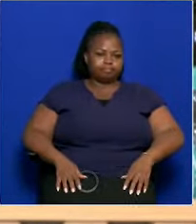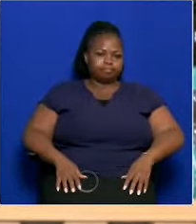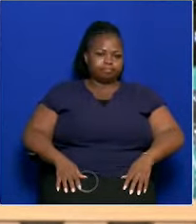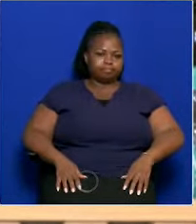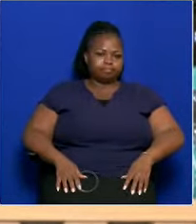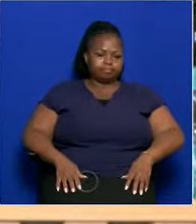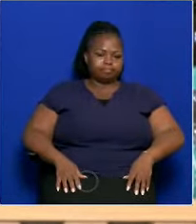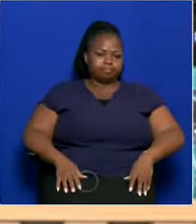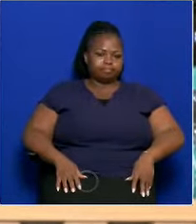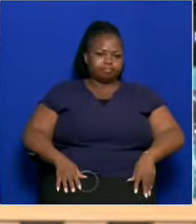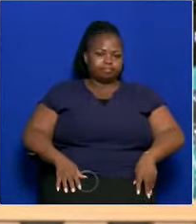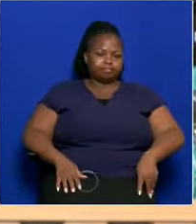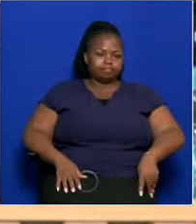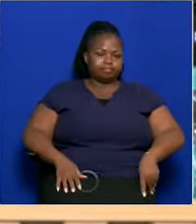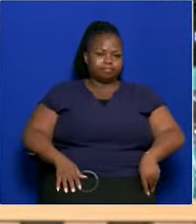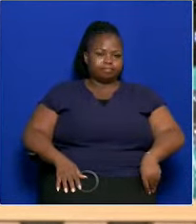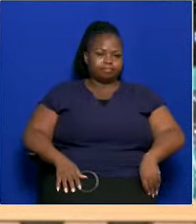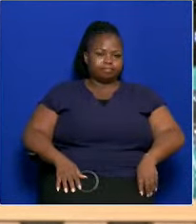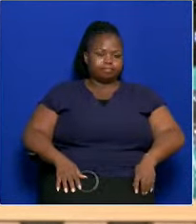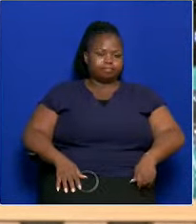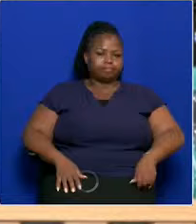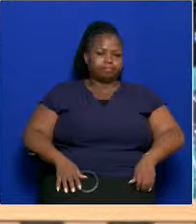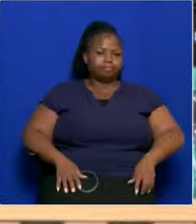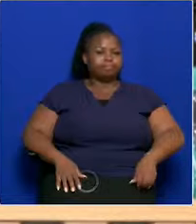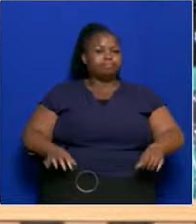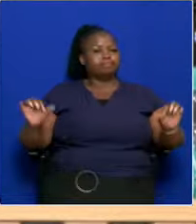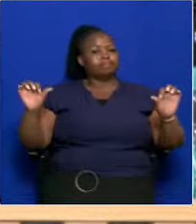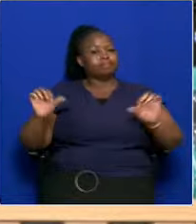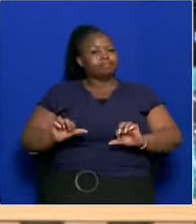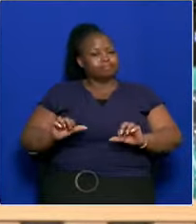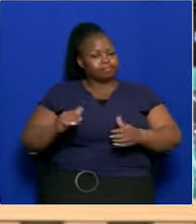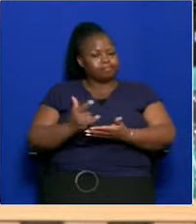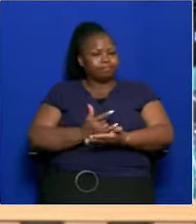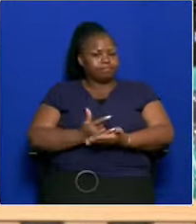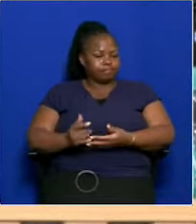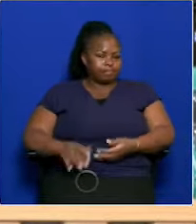And then, General, just back to the chat, right?